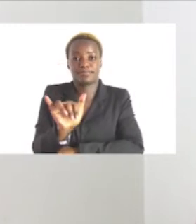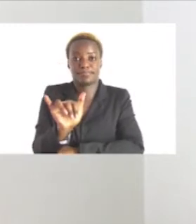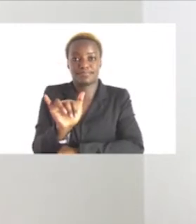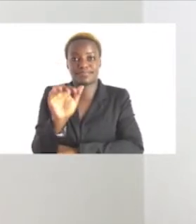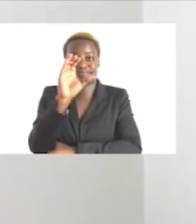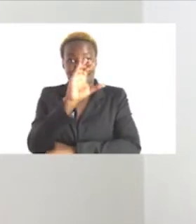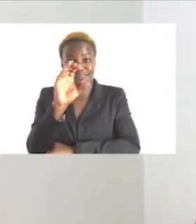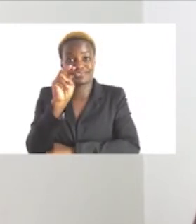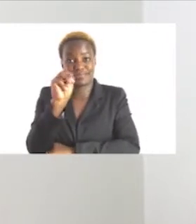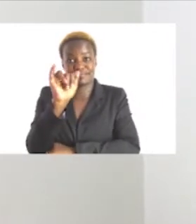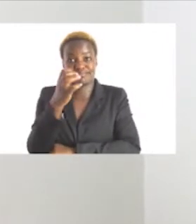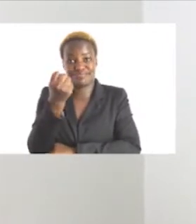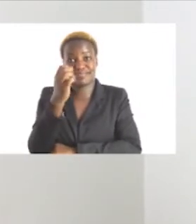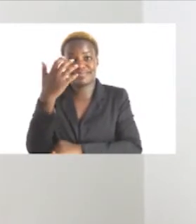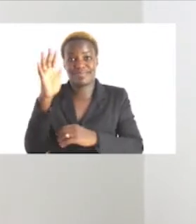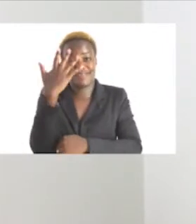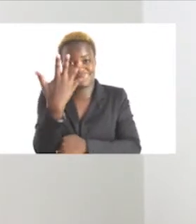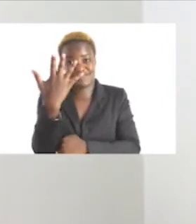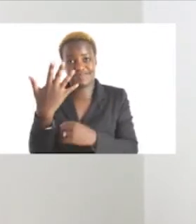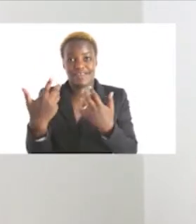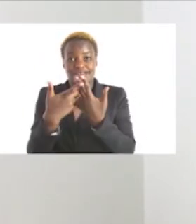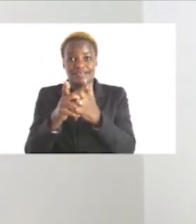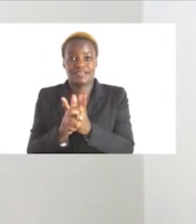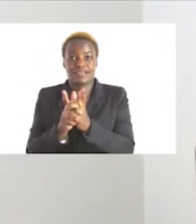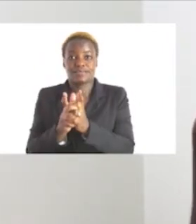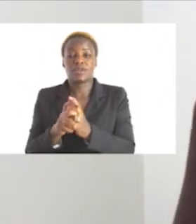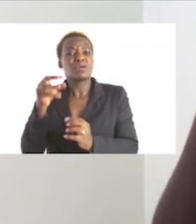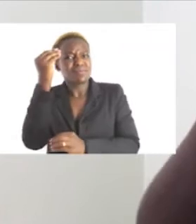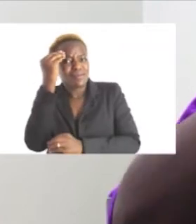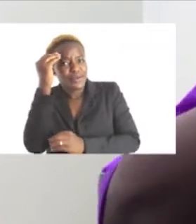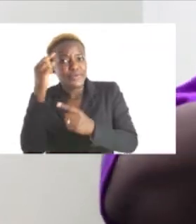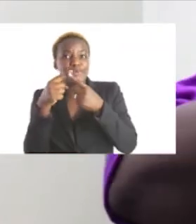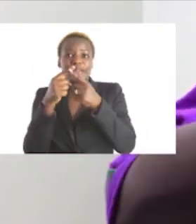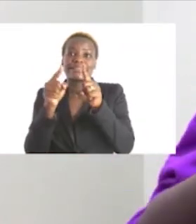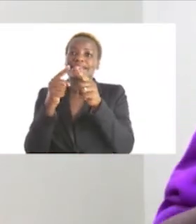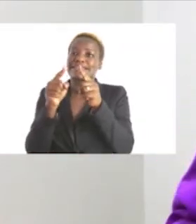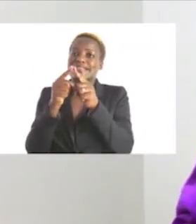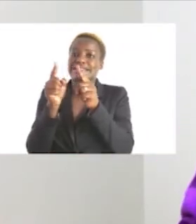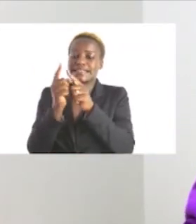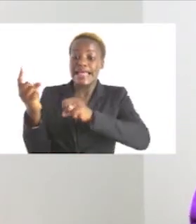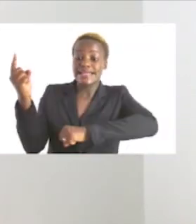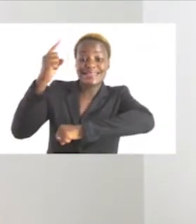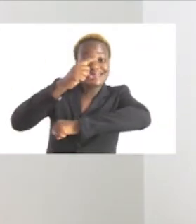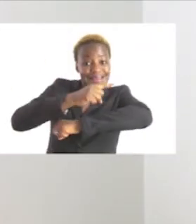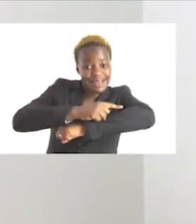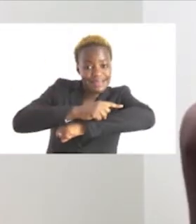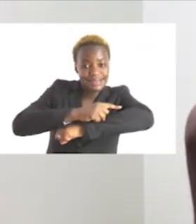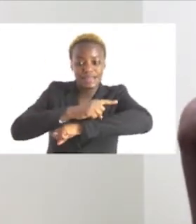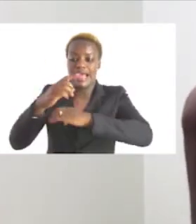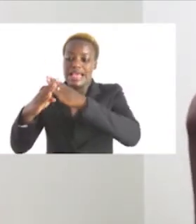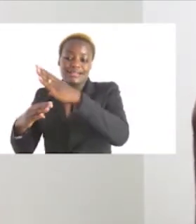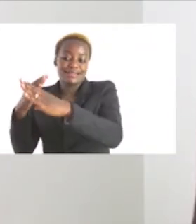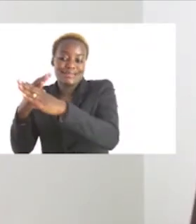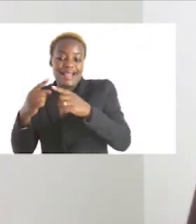month of May. We also have to know the difference between the day and the date,